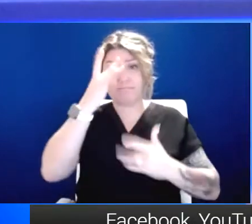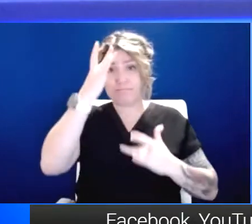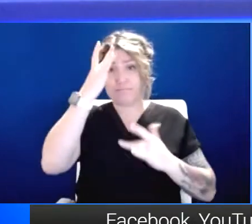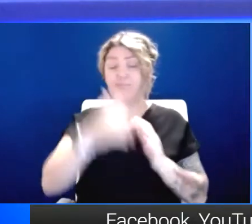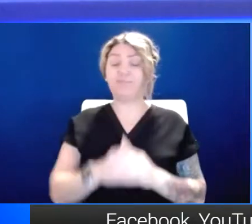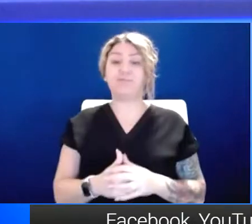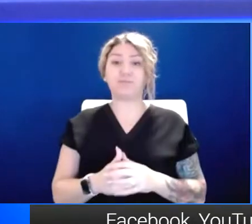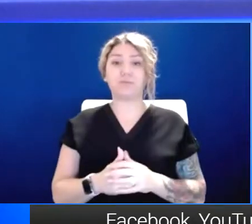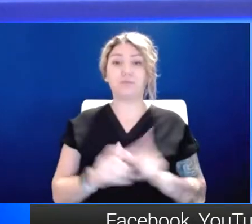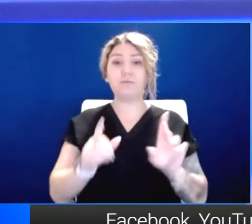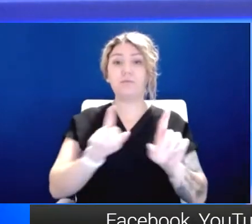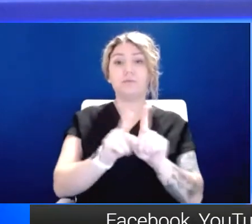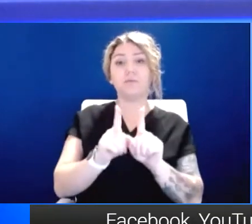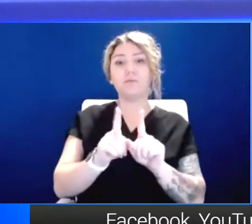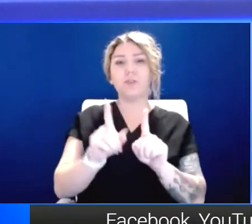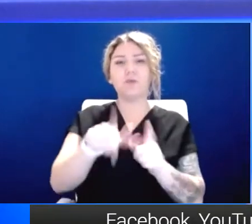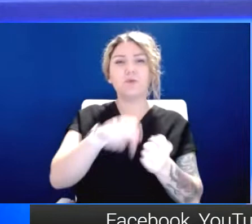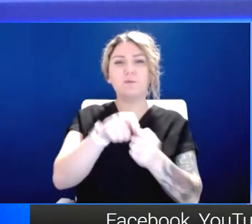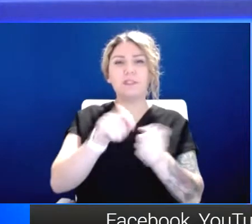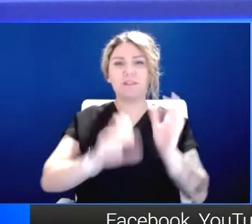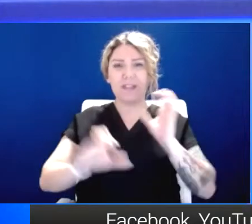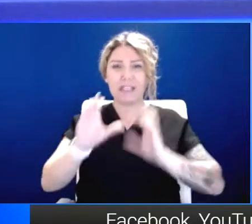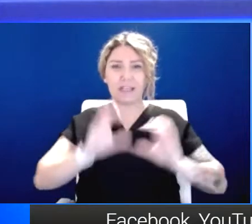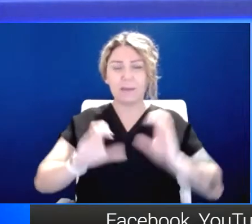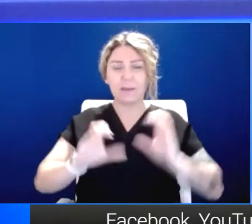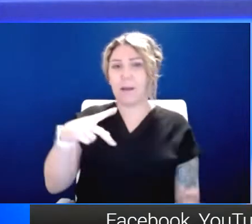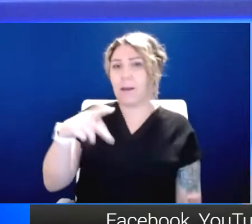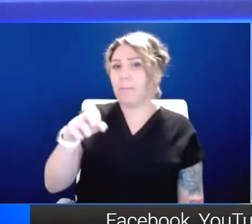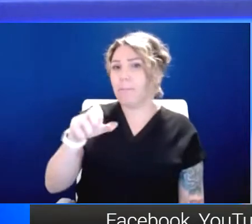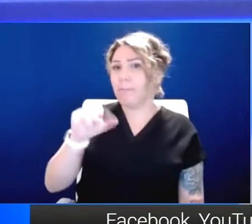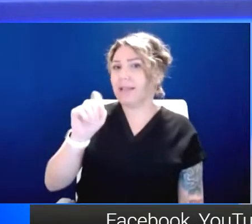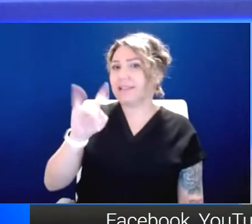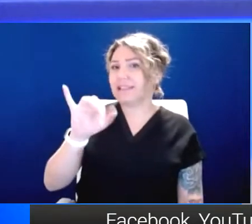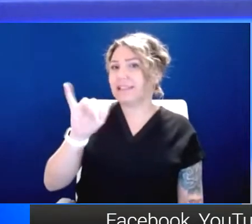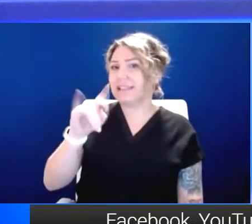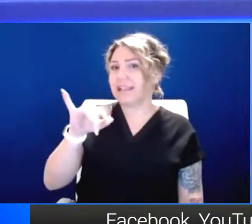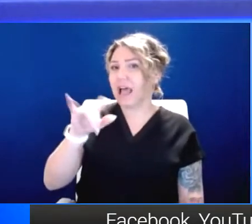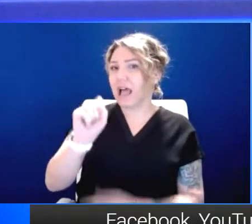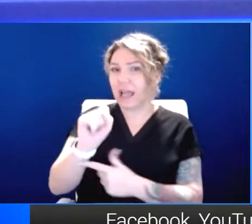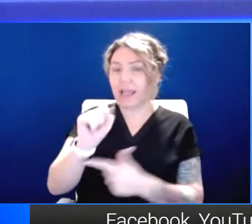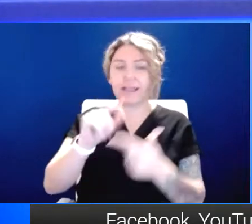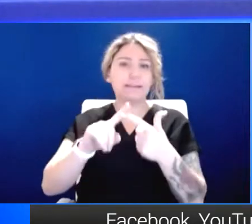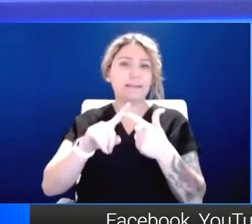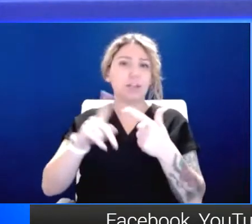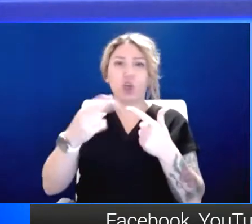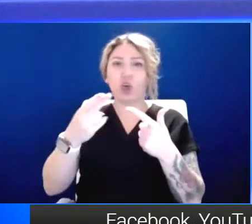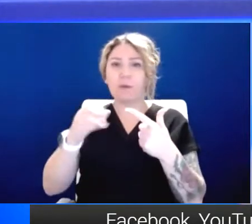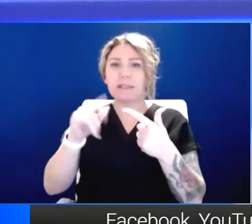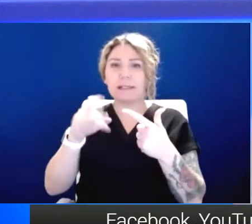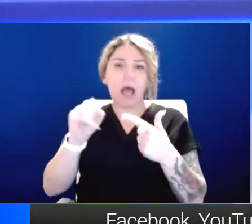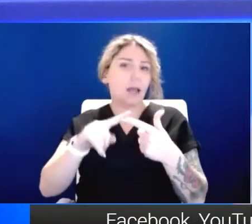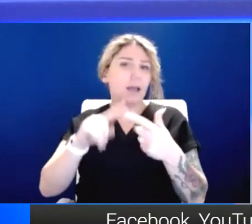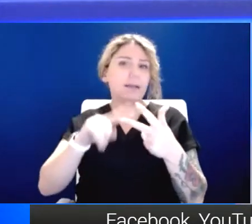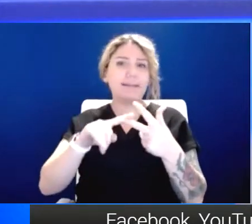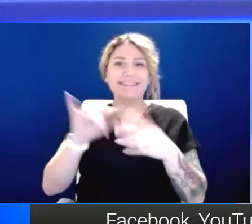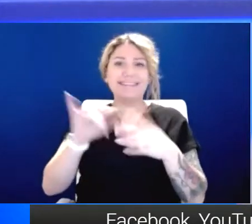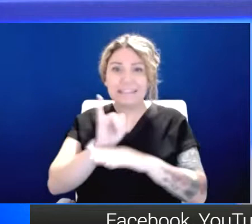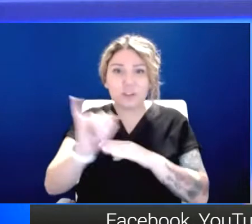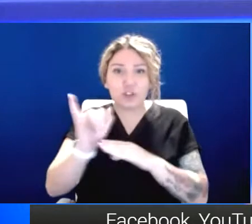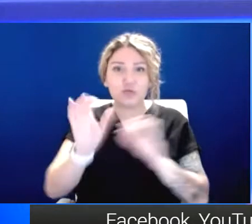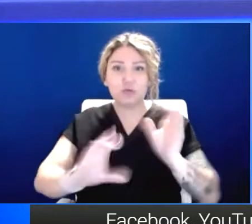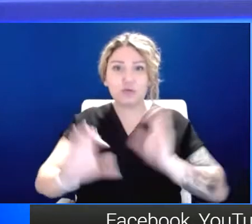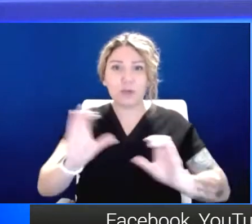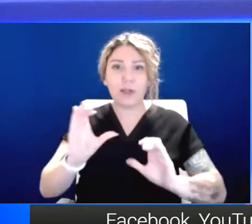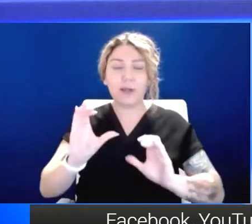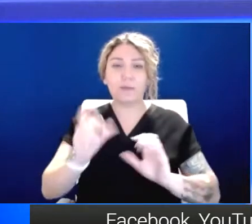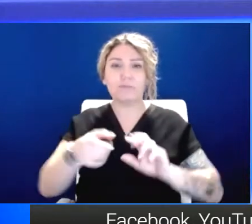certain chemicals, especially pesticides, herbicides, certain industrial chemicals, all of them also increase the risk of Parkinson's